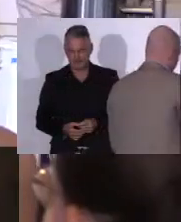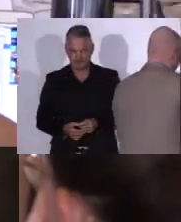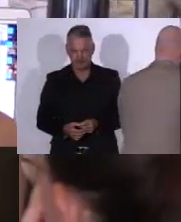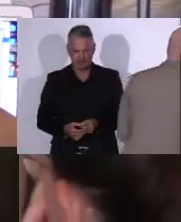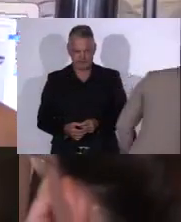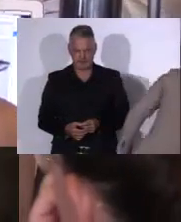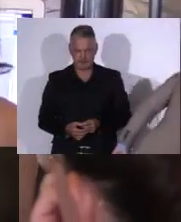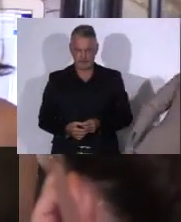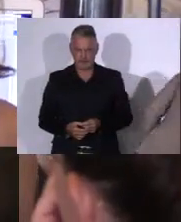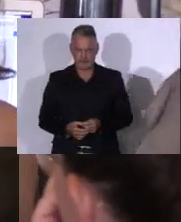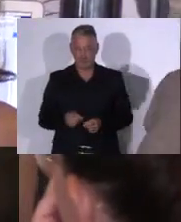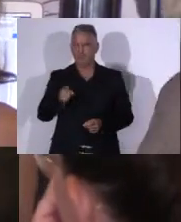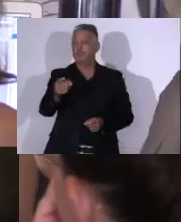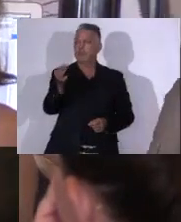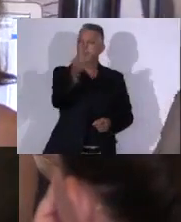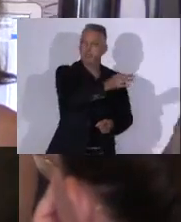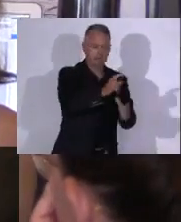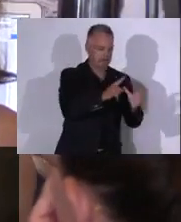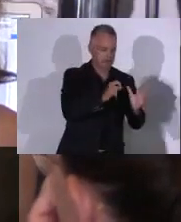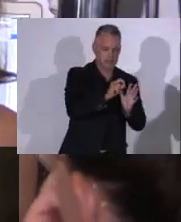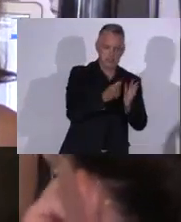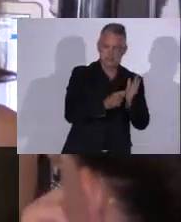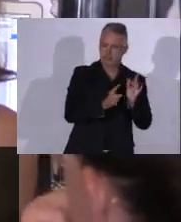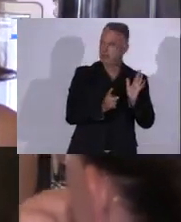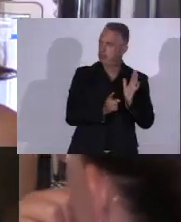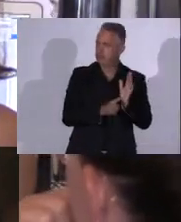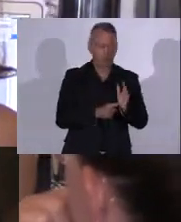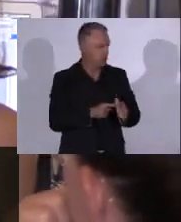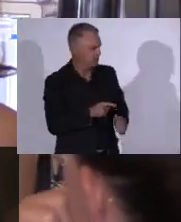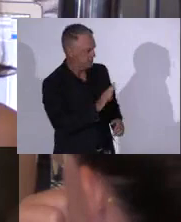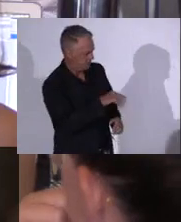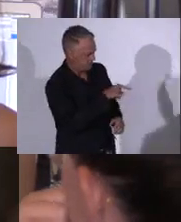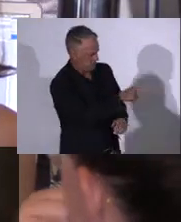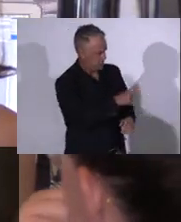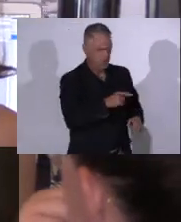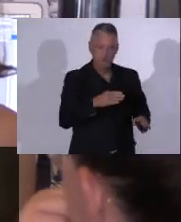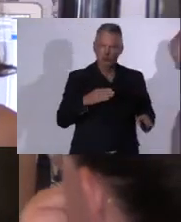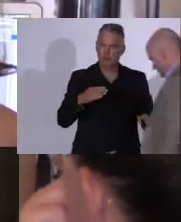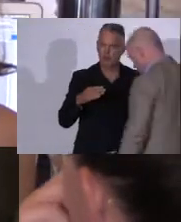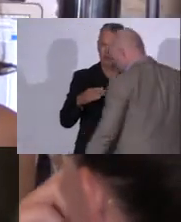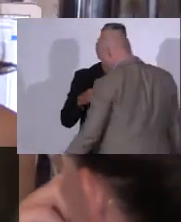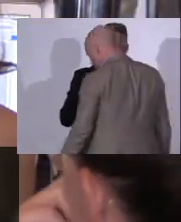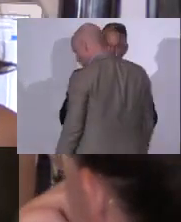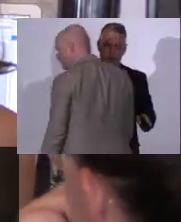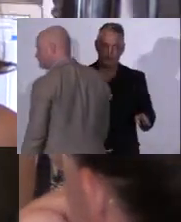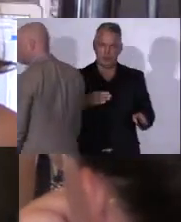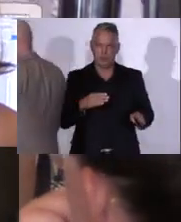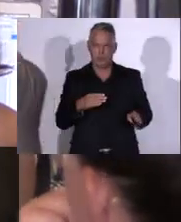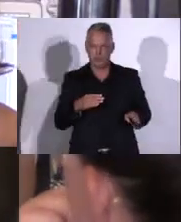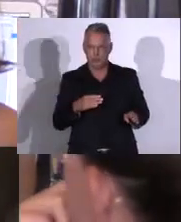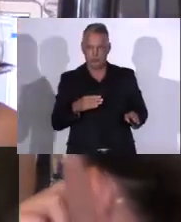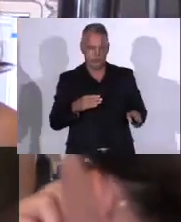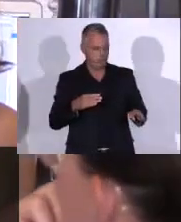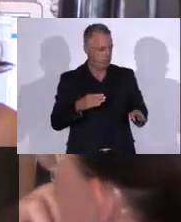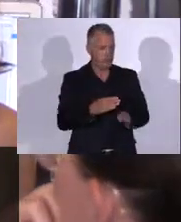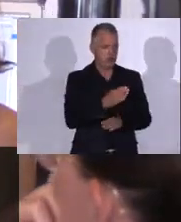Hi, my question is for April. I was wondering, given your experience working with soup bands and now your experience working with